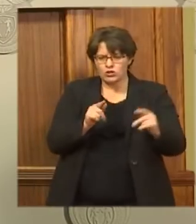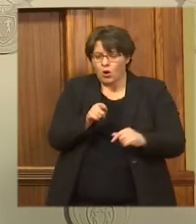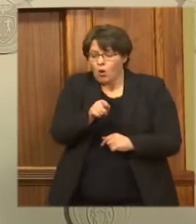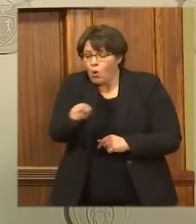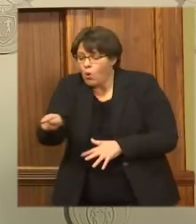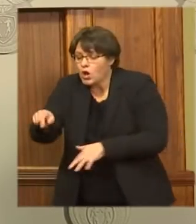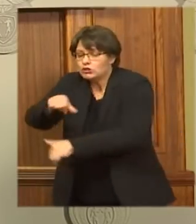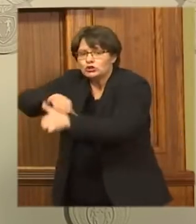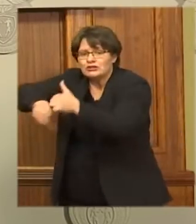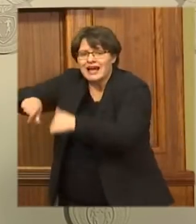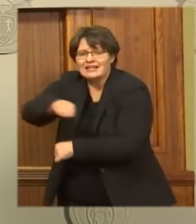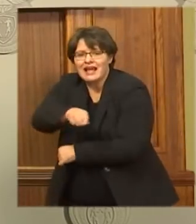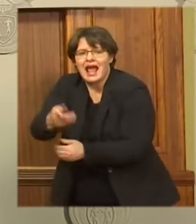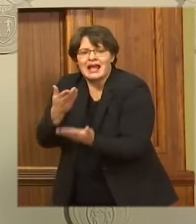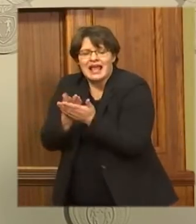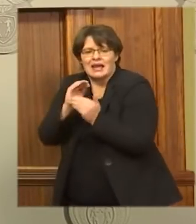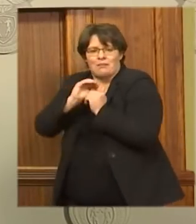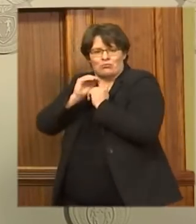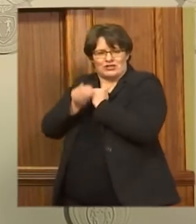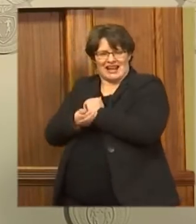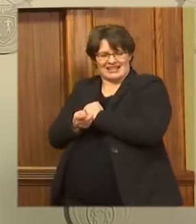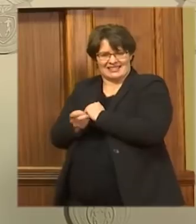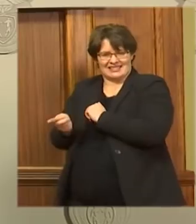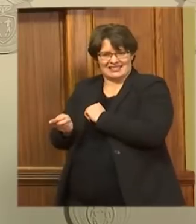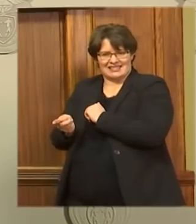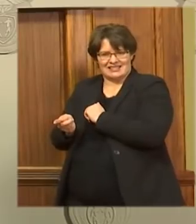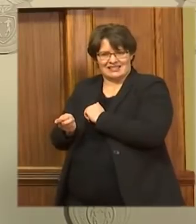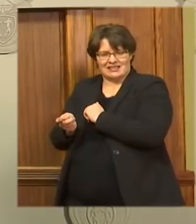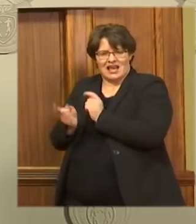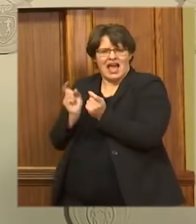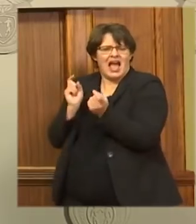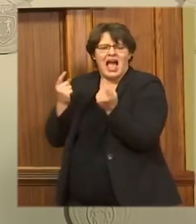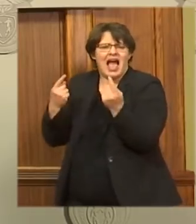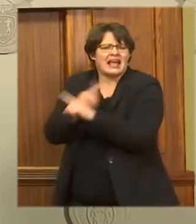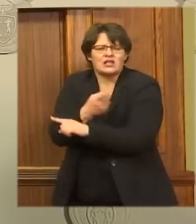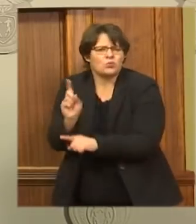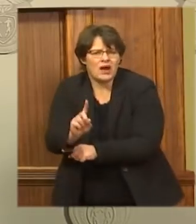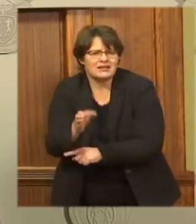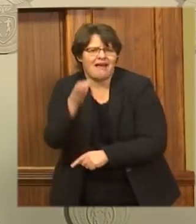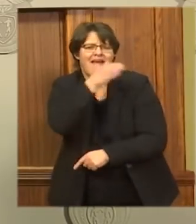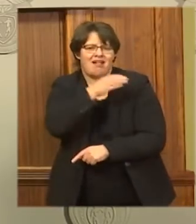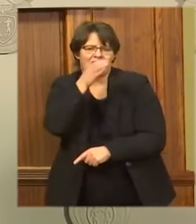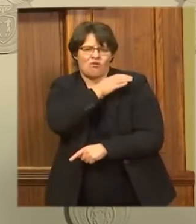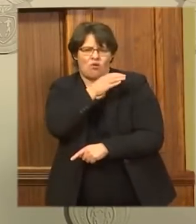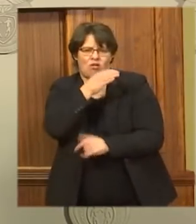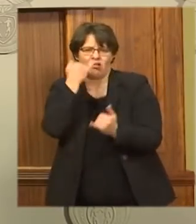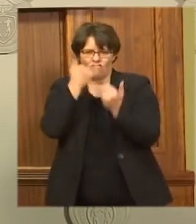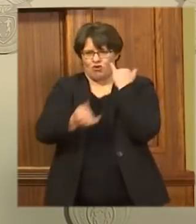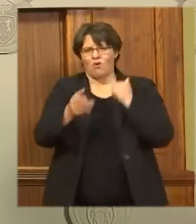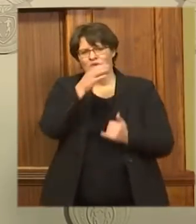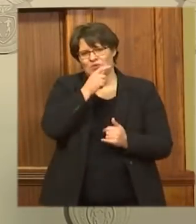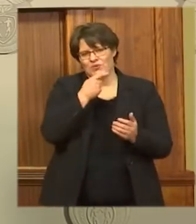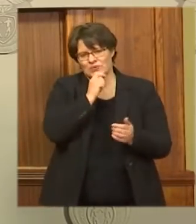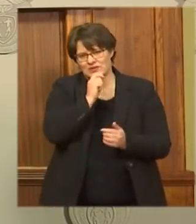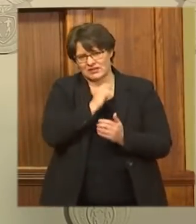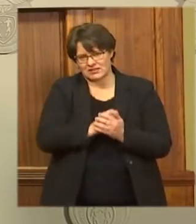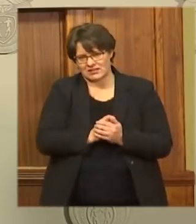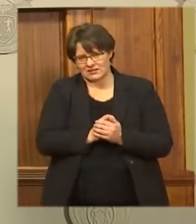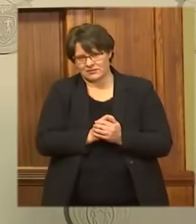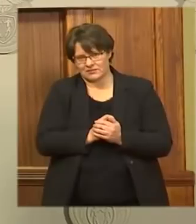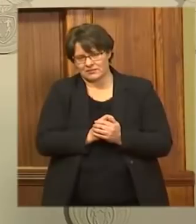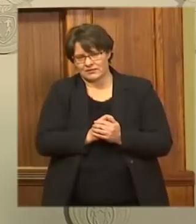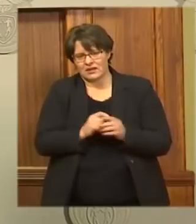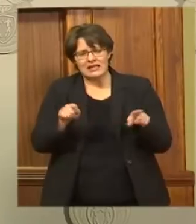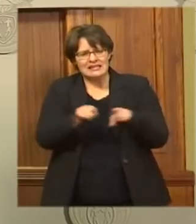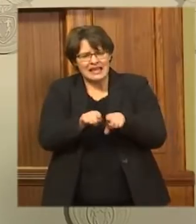our society from the abuse of alcohol. Certainly, we need to provide greater support